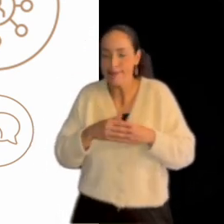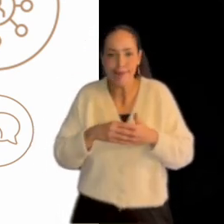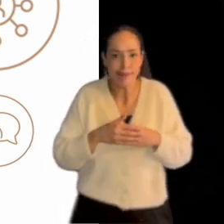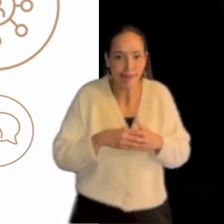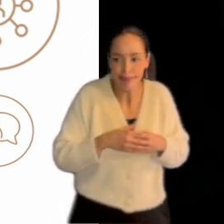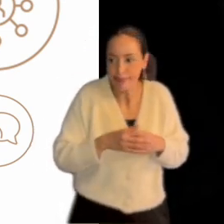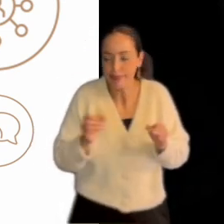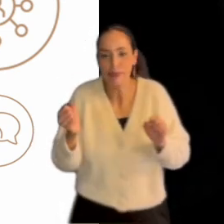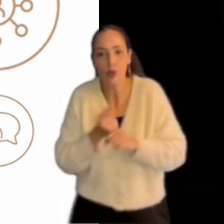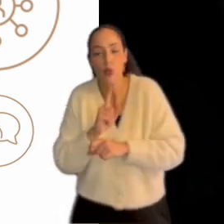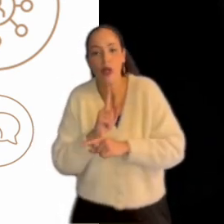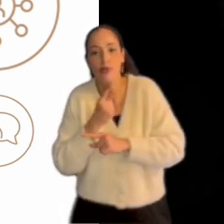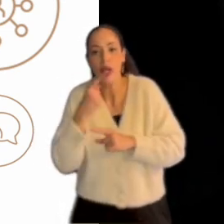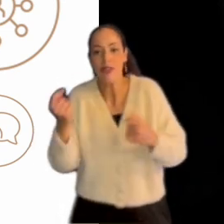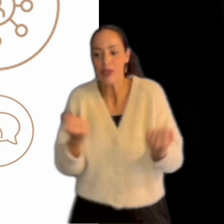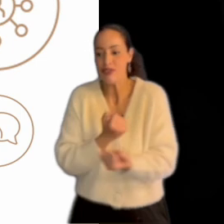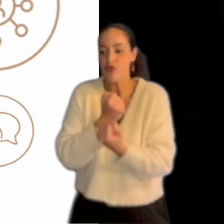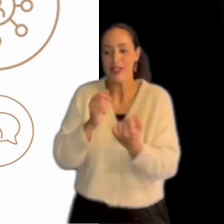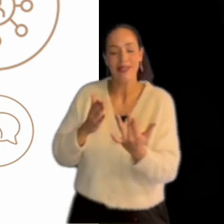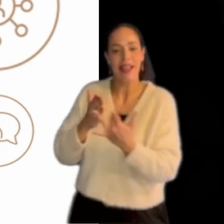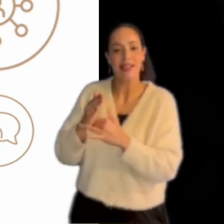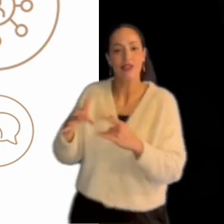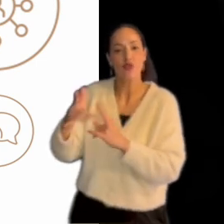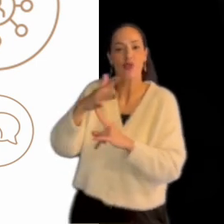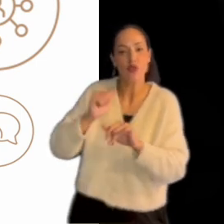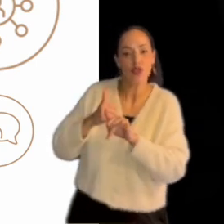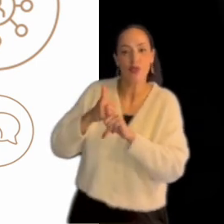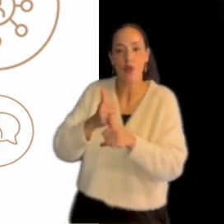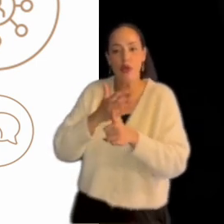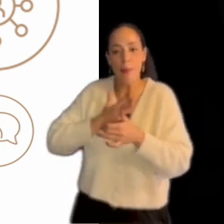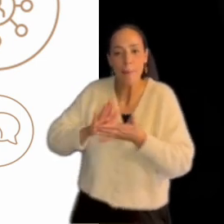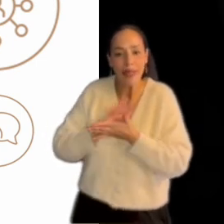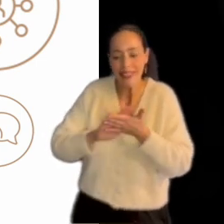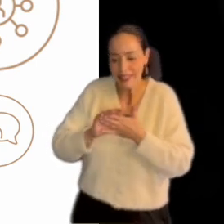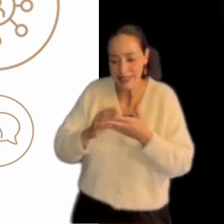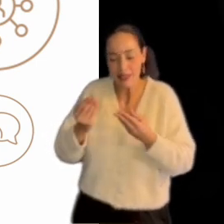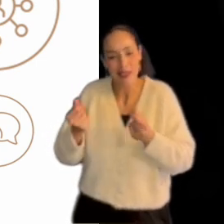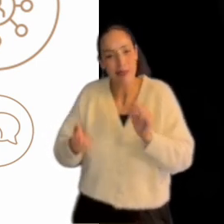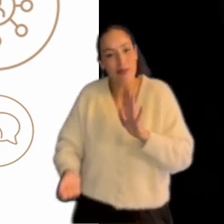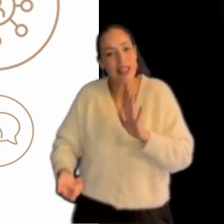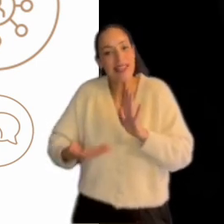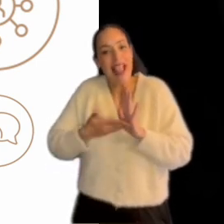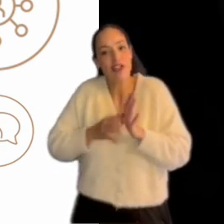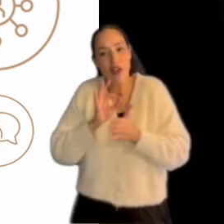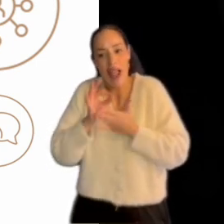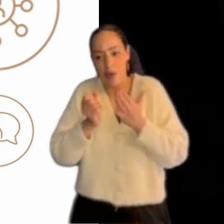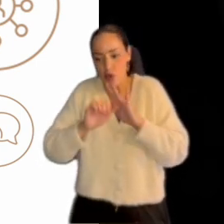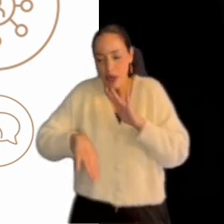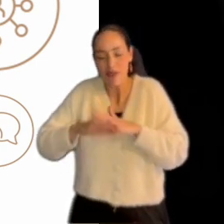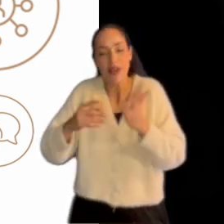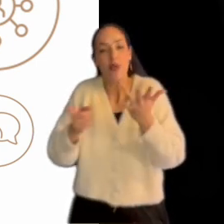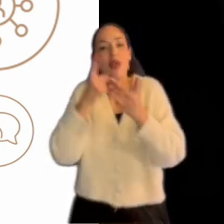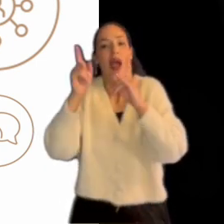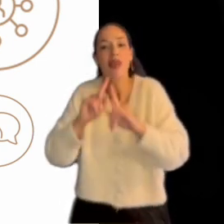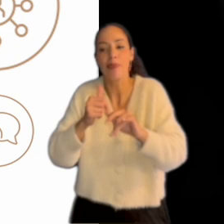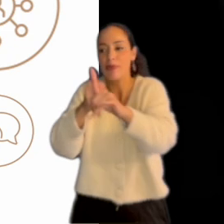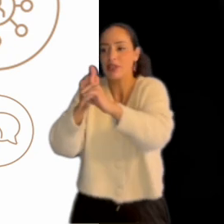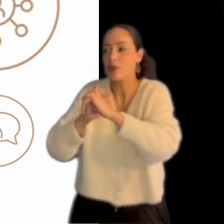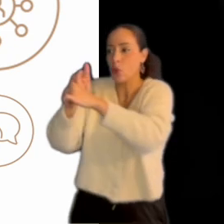with other people, other conversations, other things which might help them feel, if not better, then certainly less